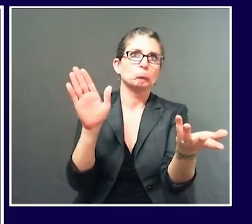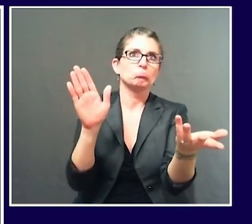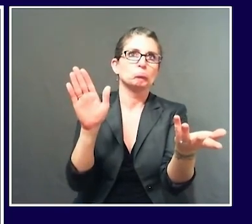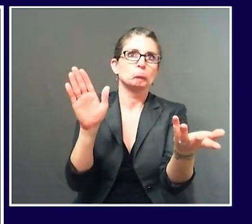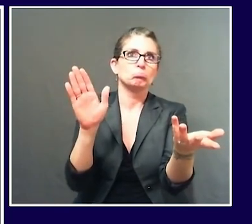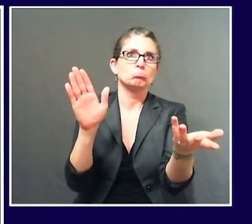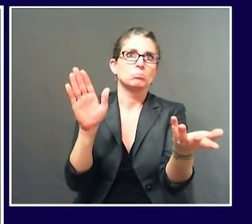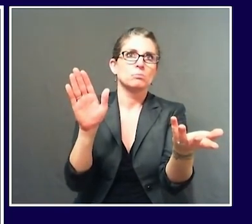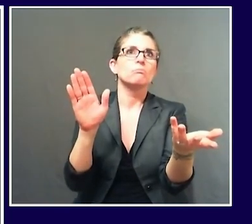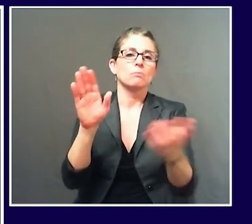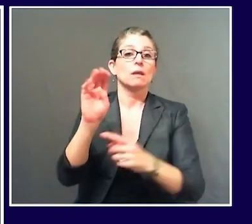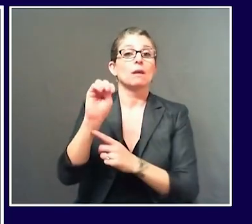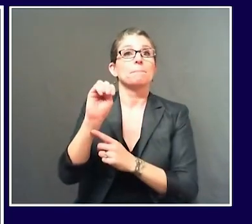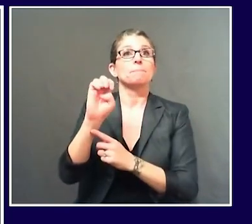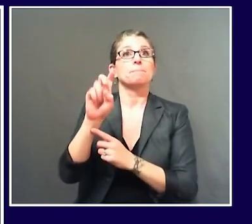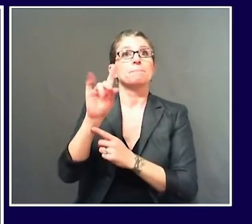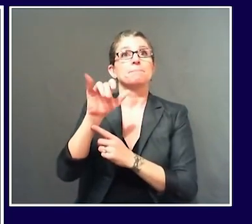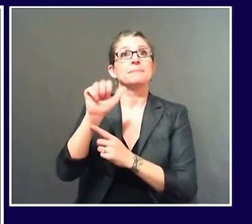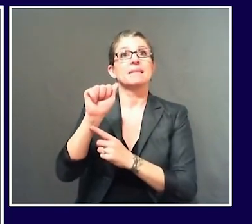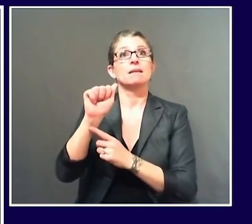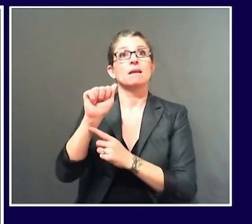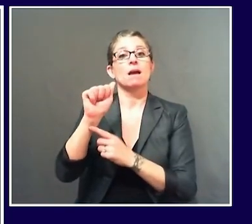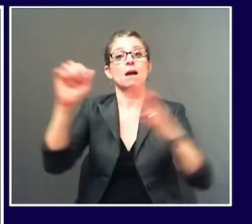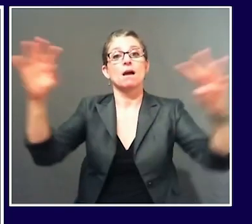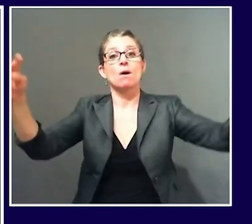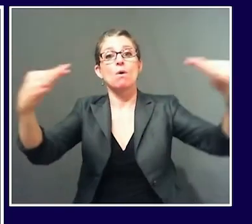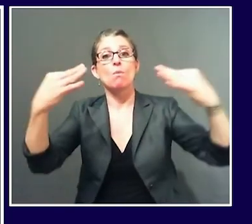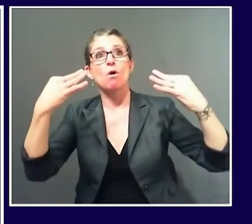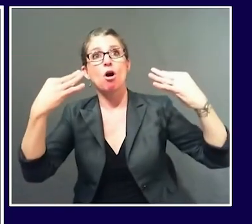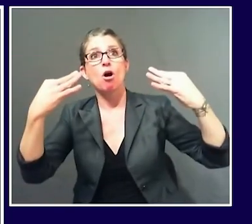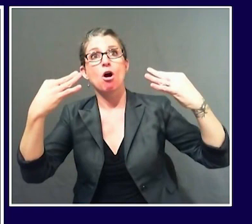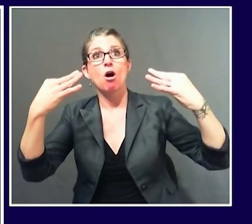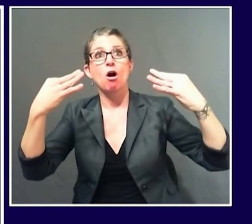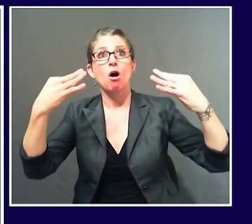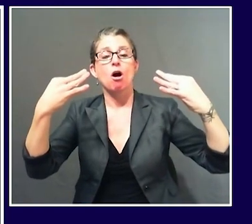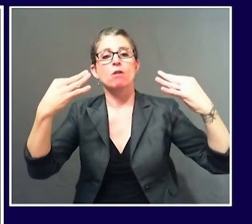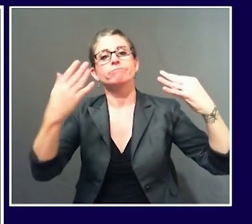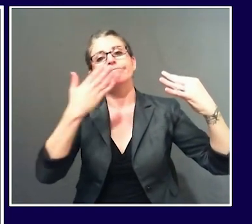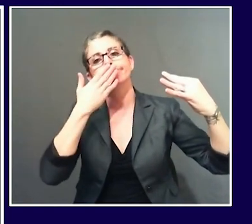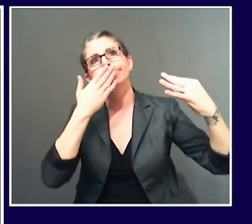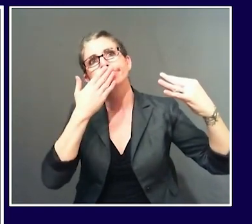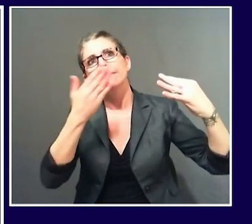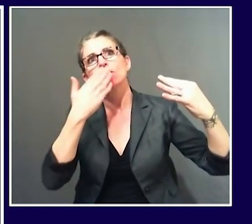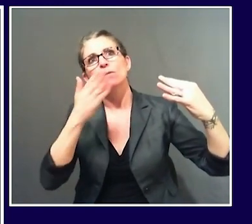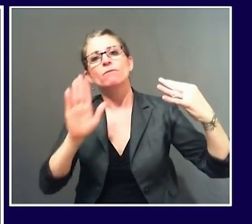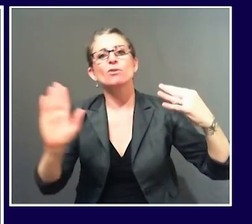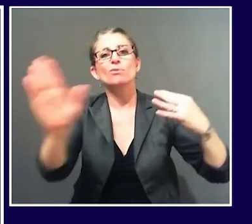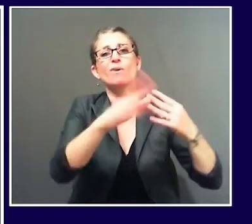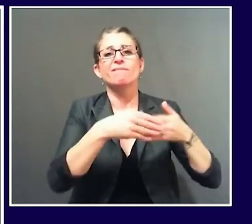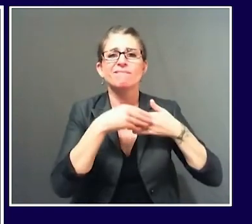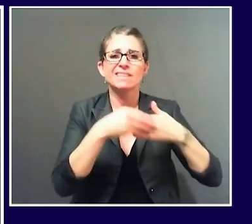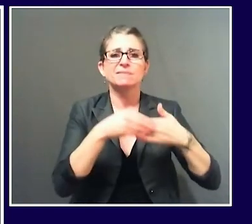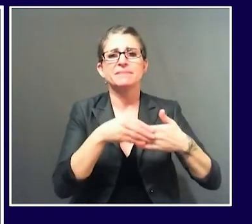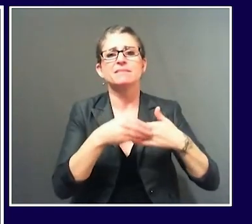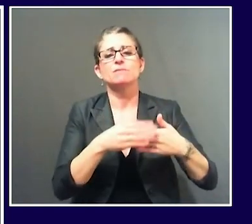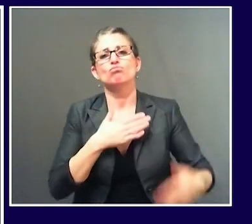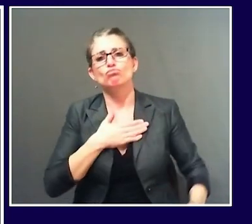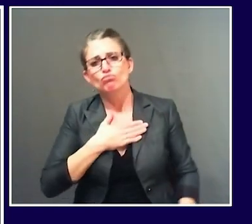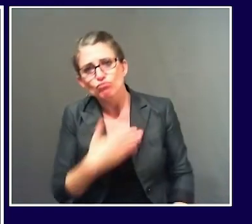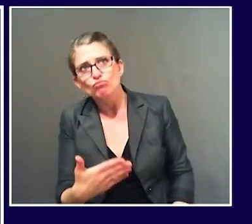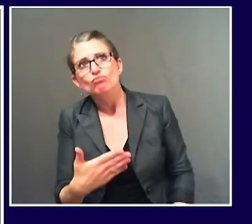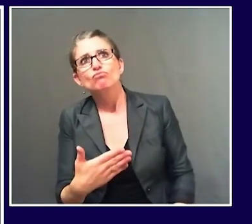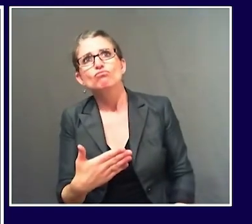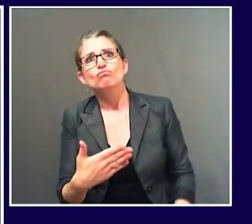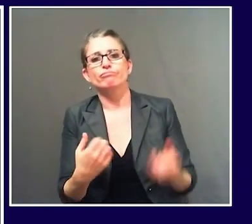everyone who's tuned in, very much thank you for your flexibility in rolling with us as we've